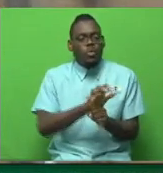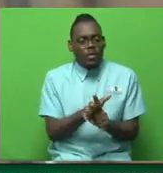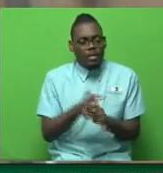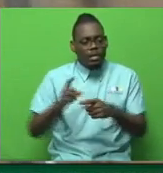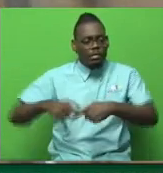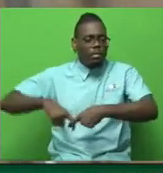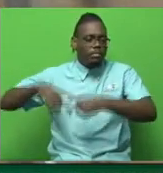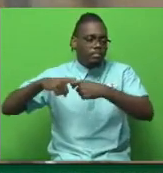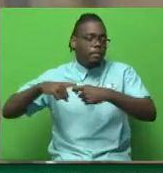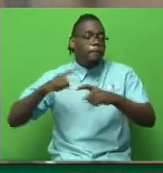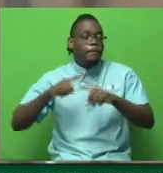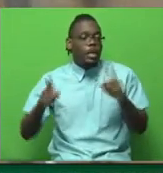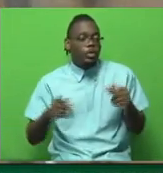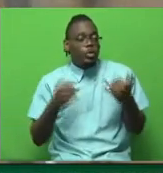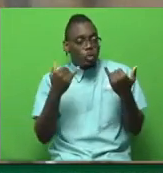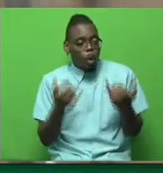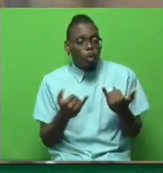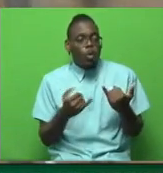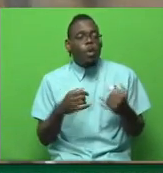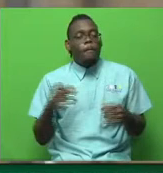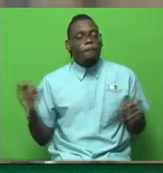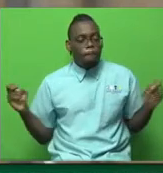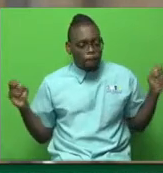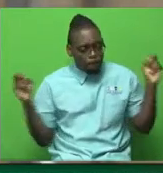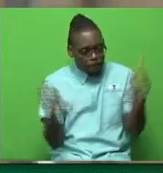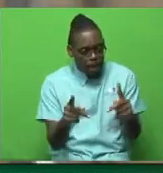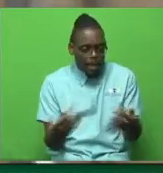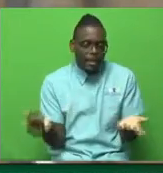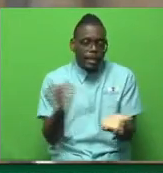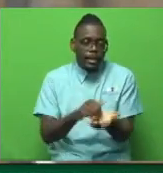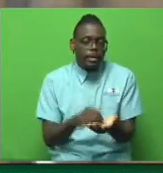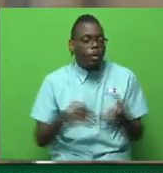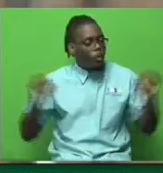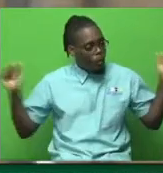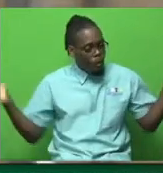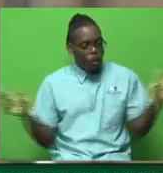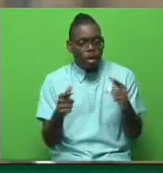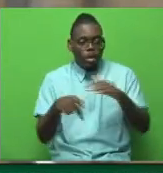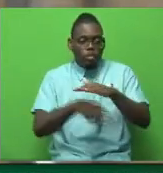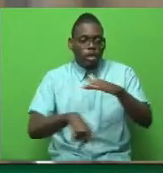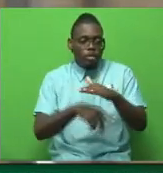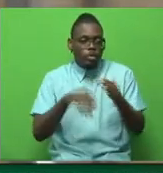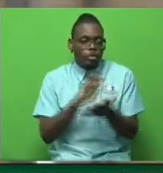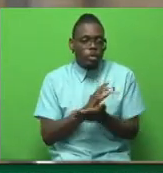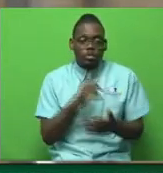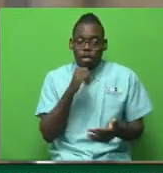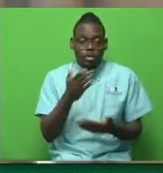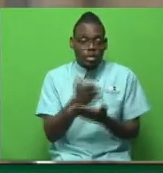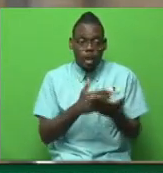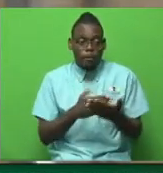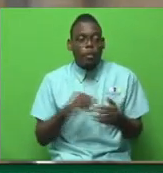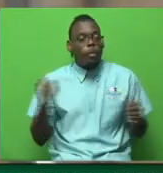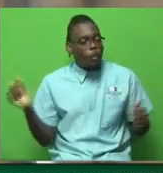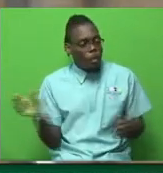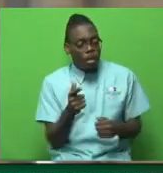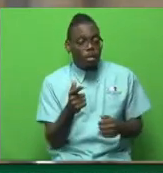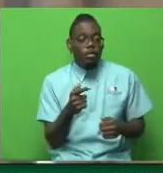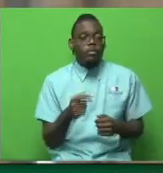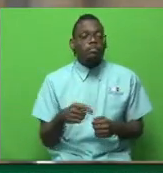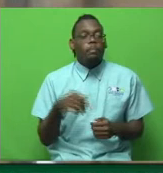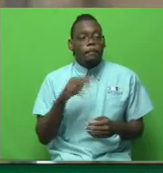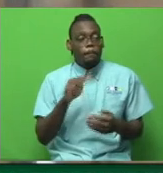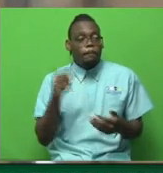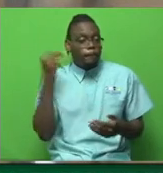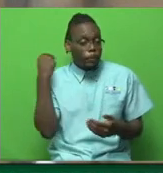that program in all of the primary schools not just some we are revitalizing it in all the primary schools and the music tutors will have a